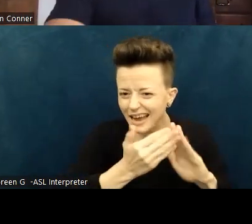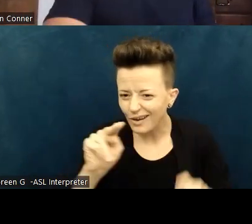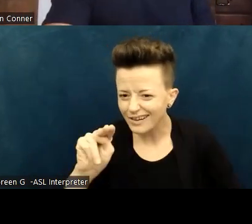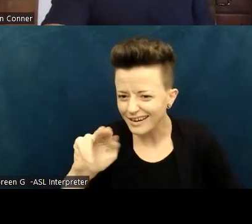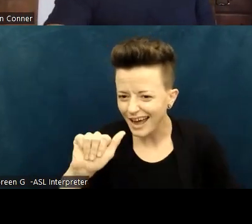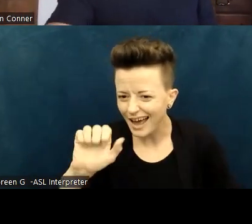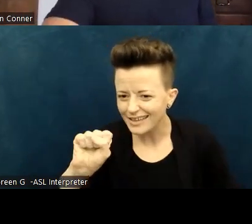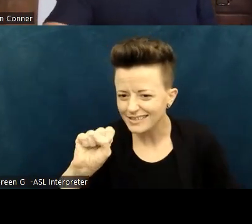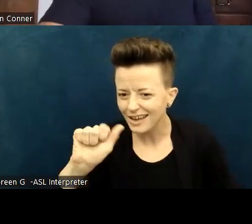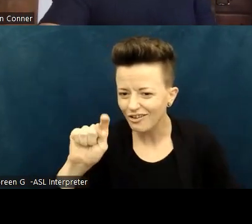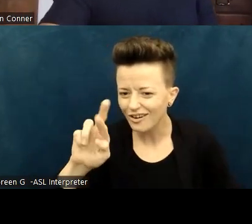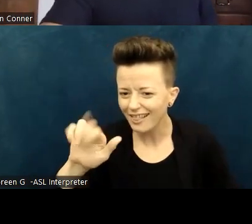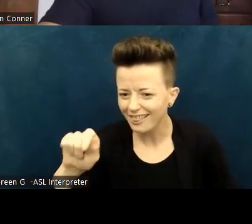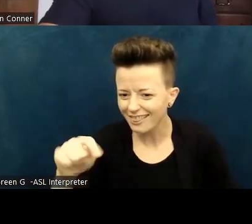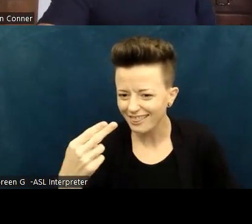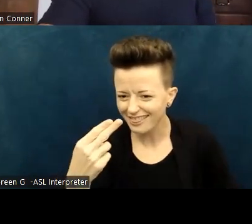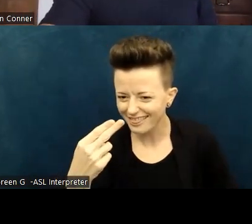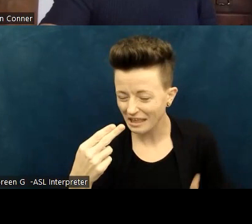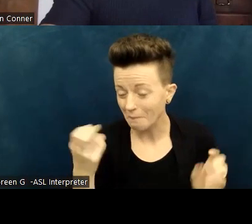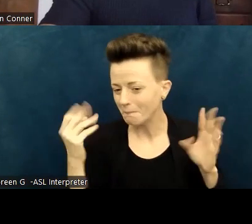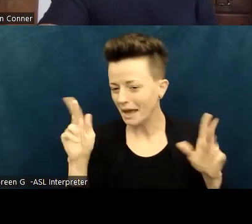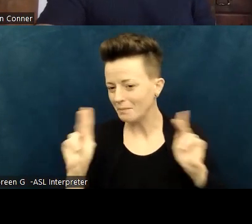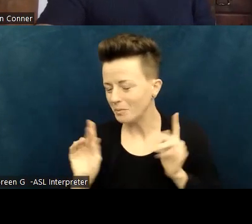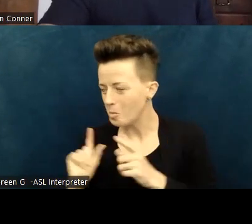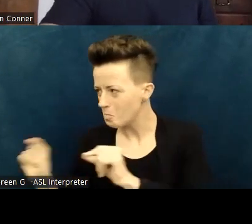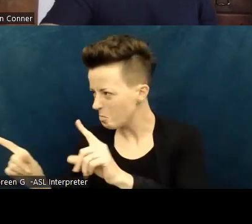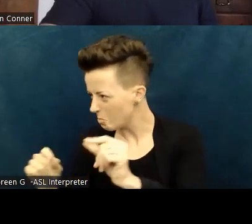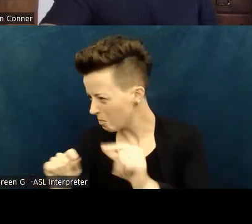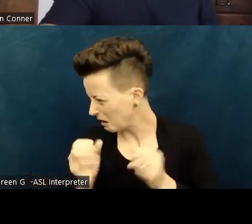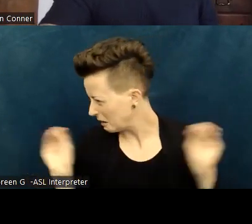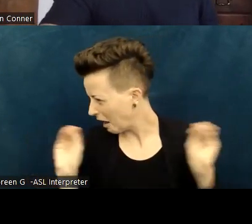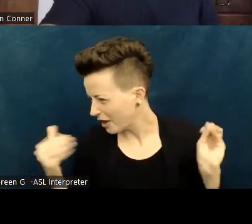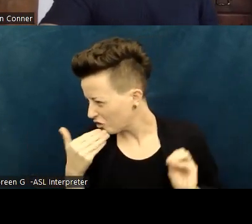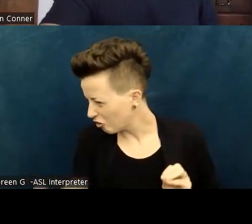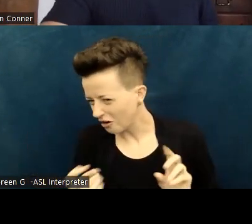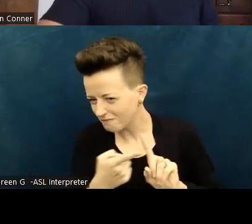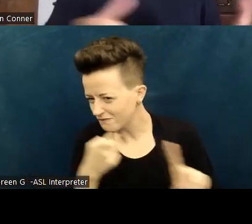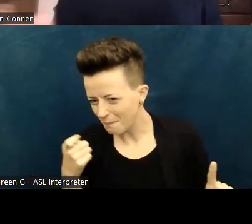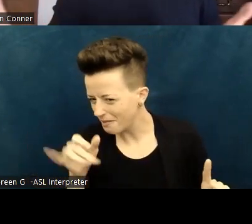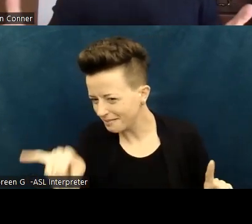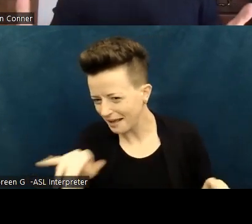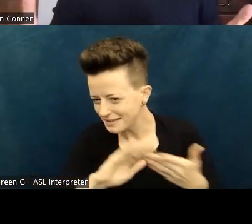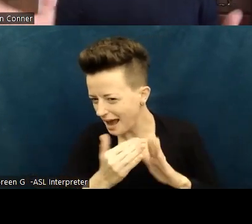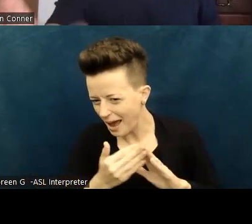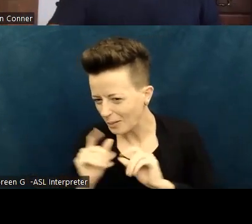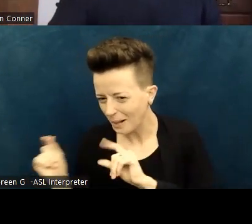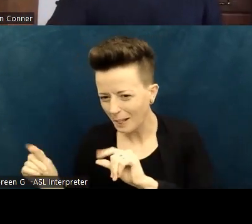an illegitimate birth, an unwed teen mom, right? And who's the